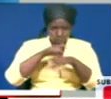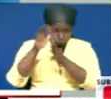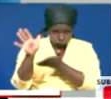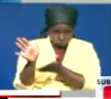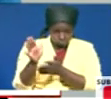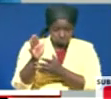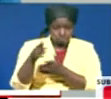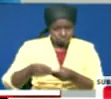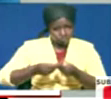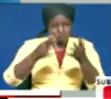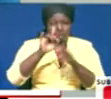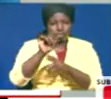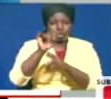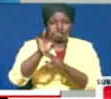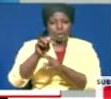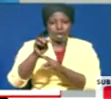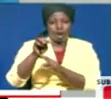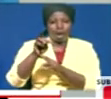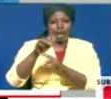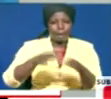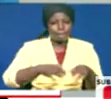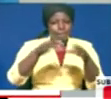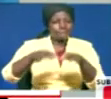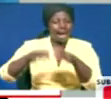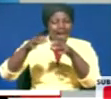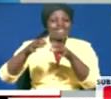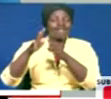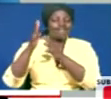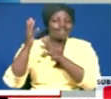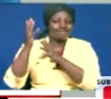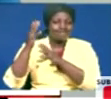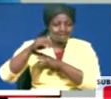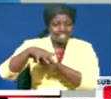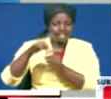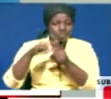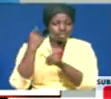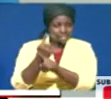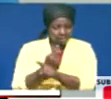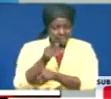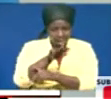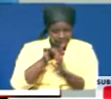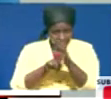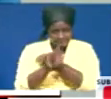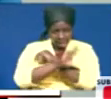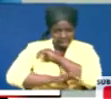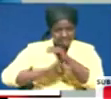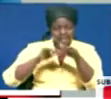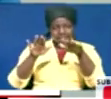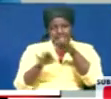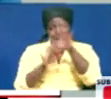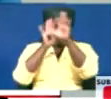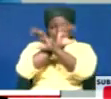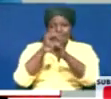of fertilizer to various parts of the region. Deputy President Rigathi Gachagua said the government is seeking to import more fertilizer